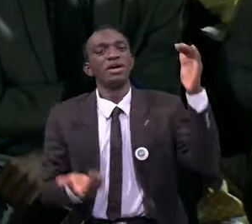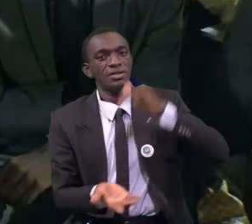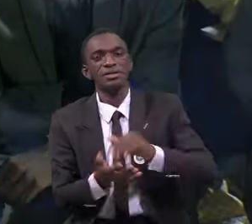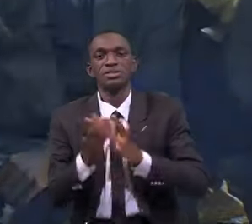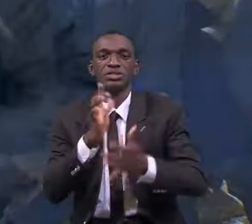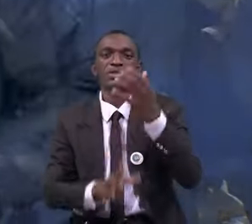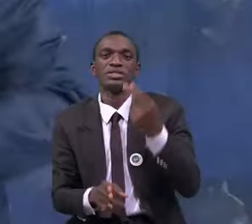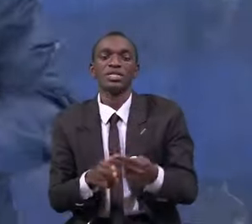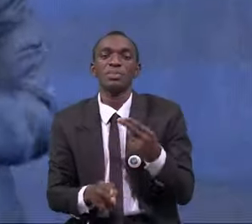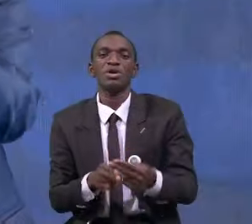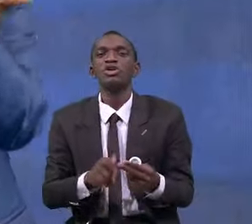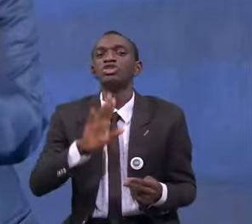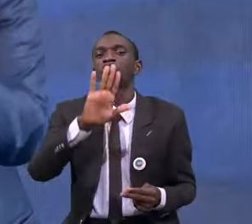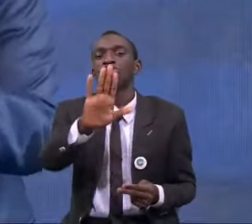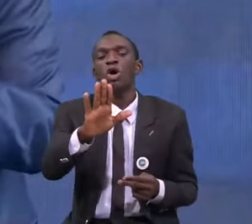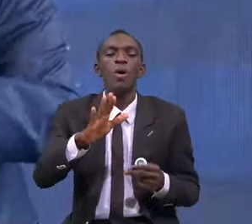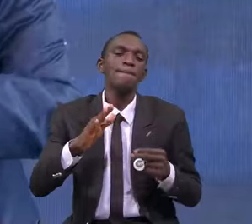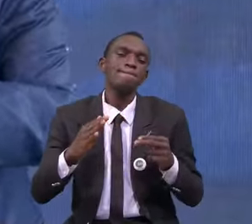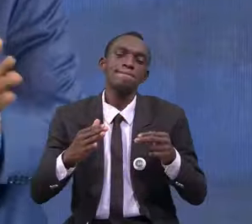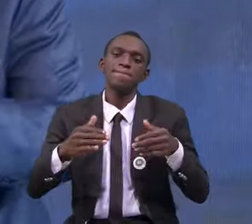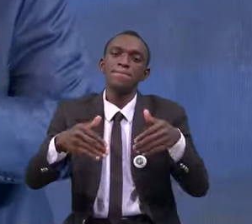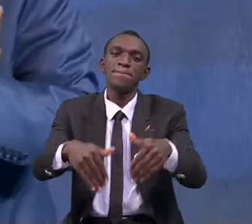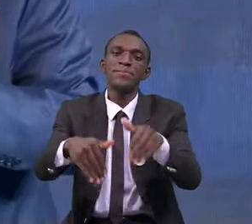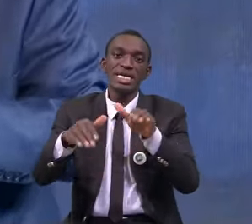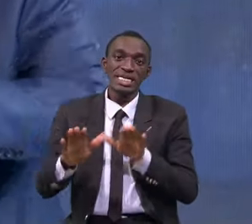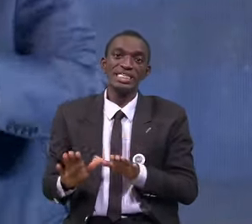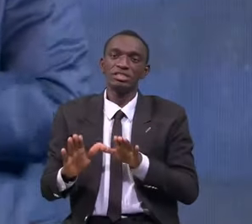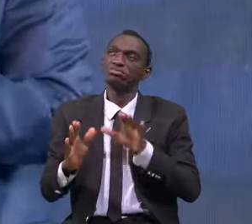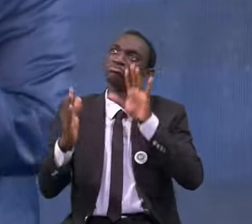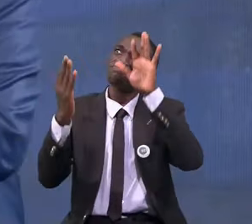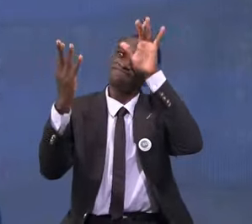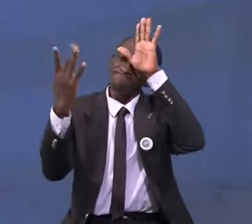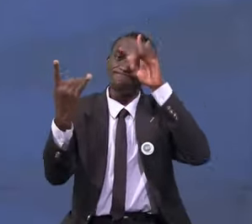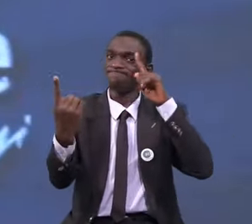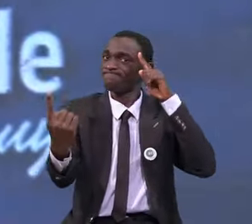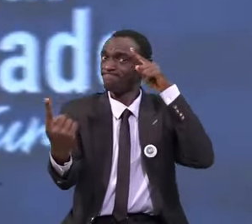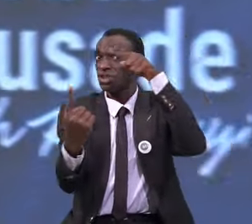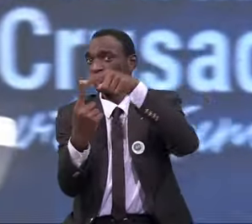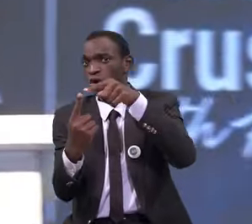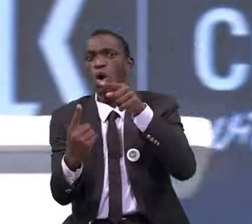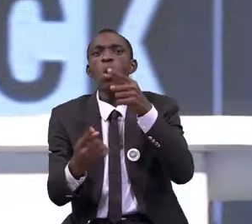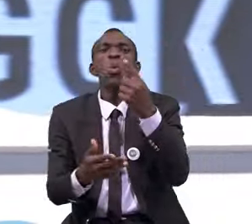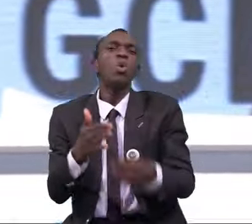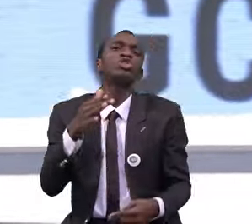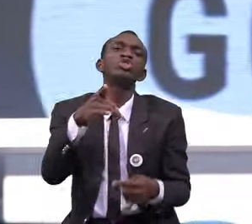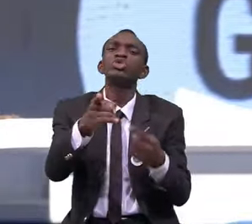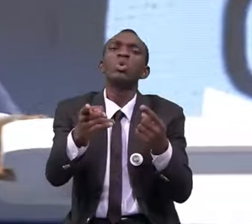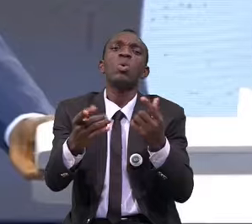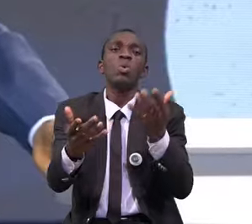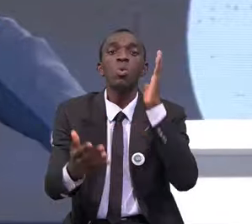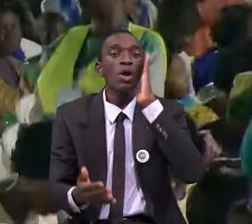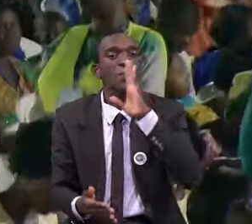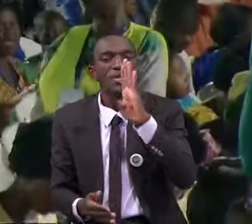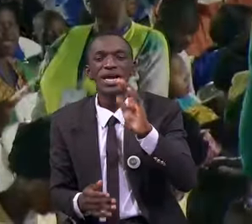And your buried aspiration, ambition, what you will be, everything will come